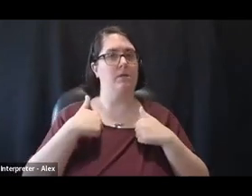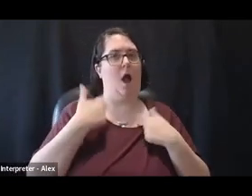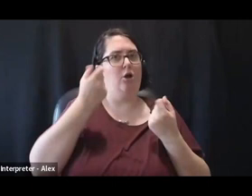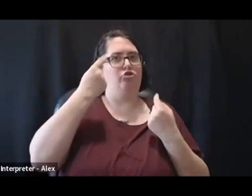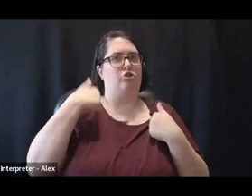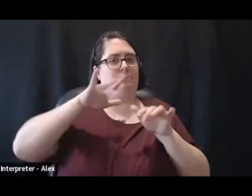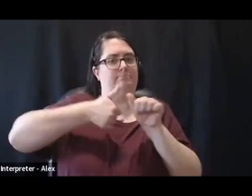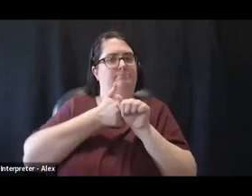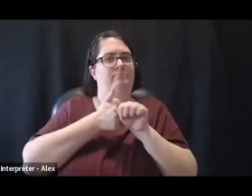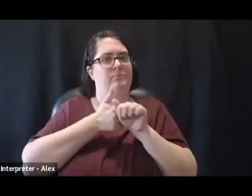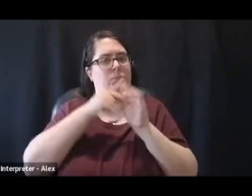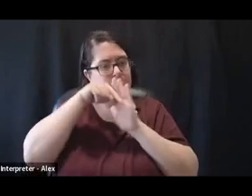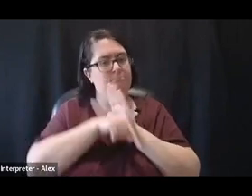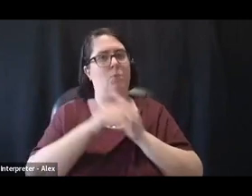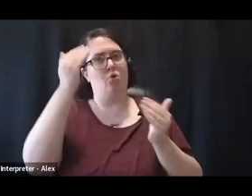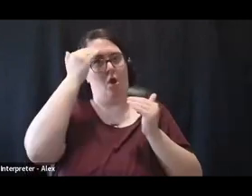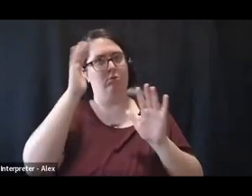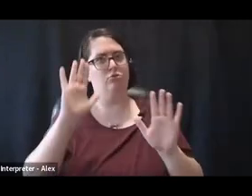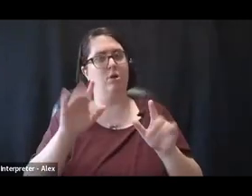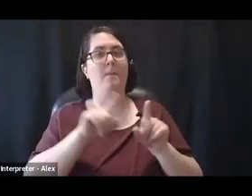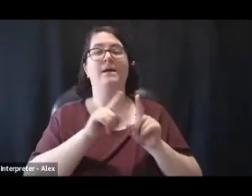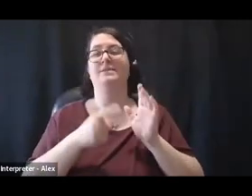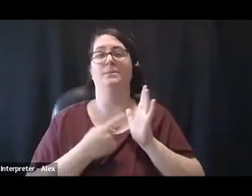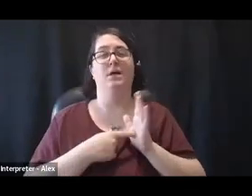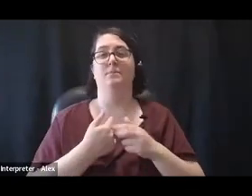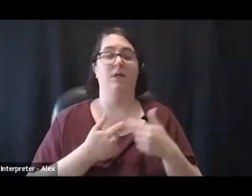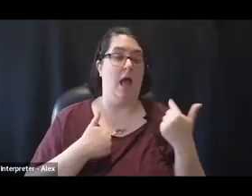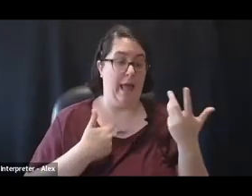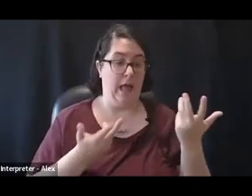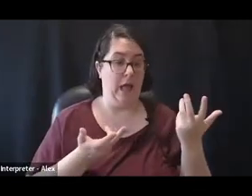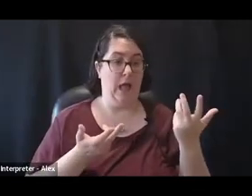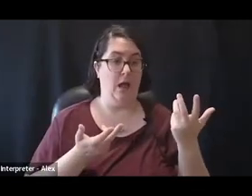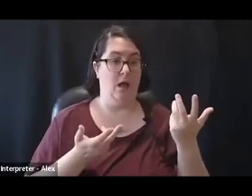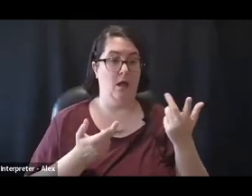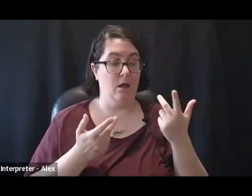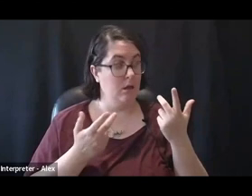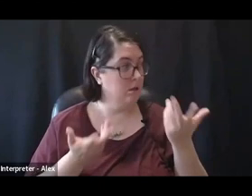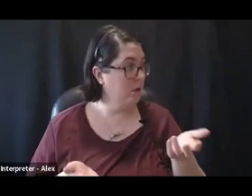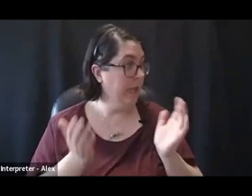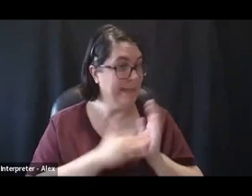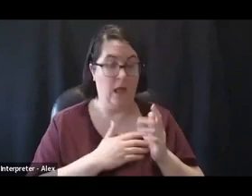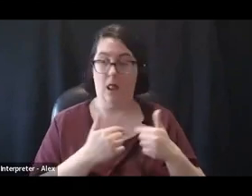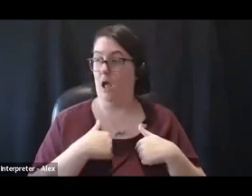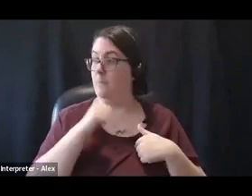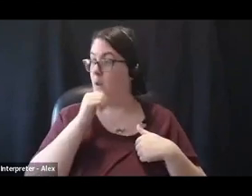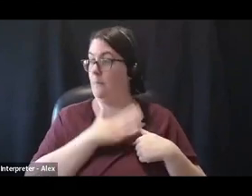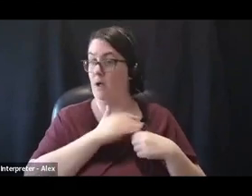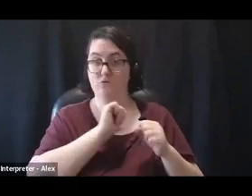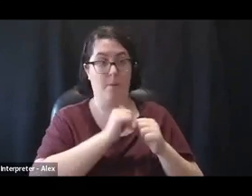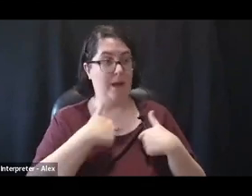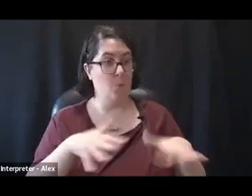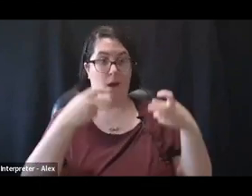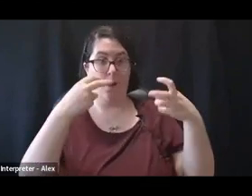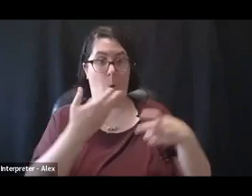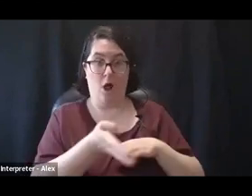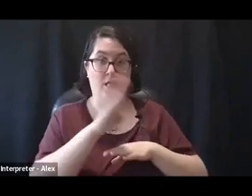my knowledge there. But then there is a point when like, you're like, I can't do this forever, because I didn't actually sign up to be a coder or a software